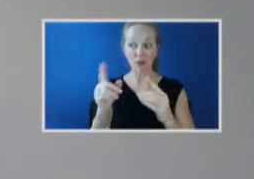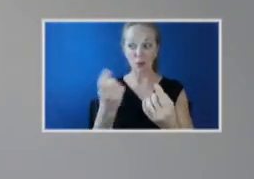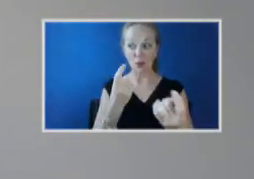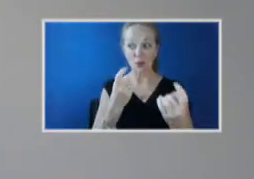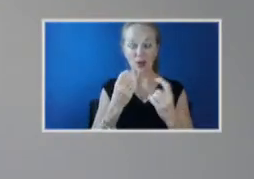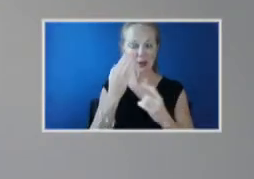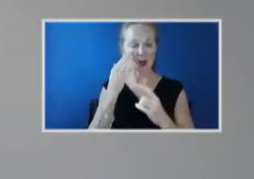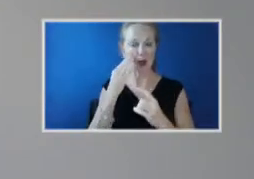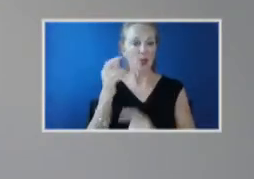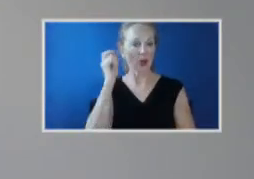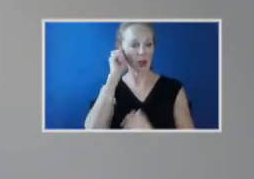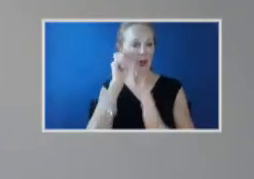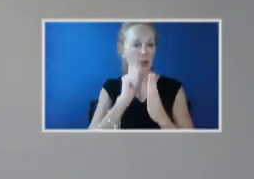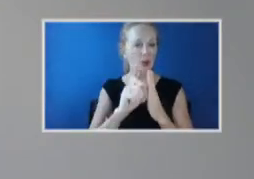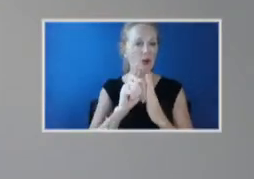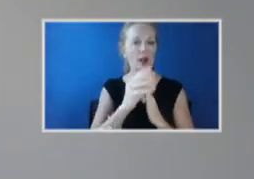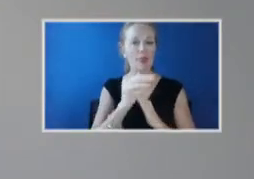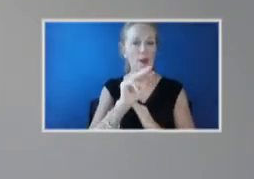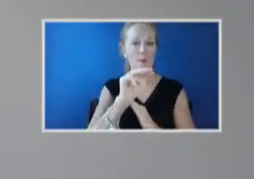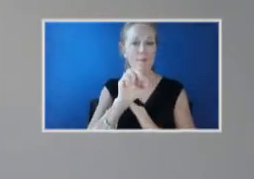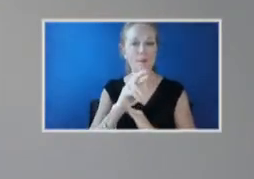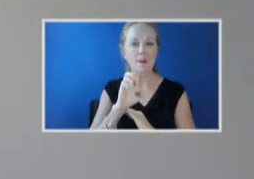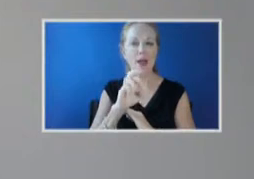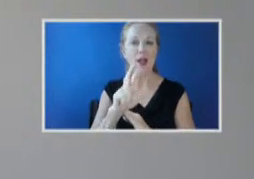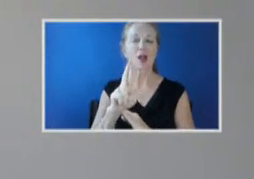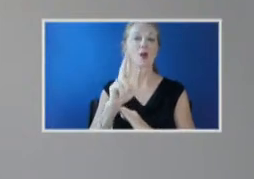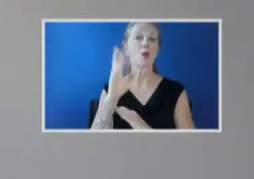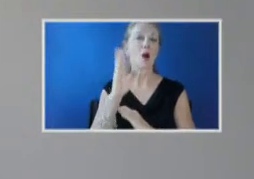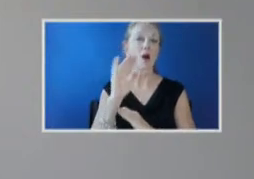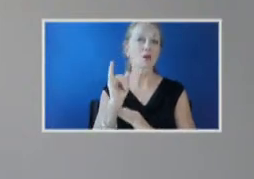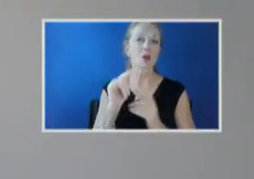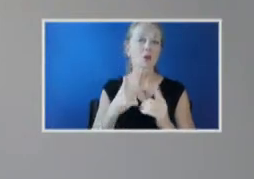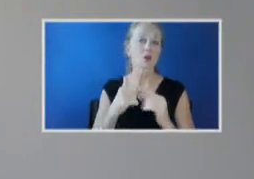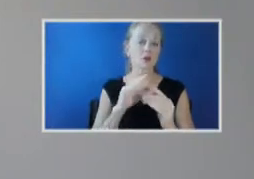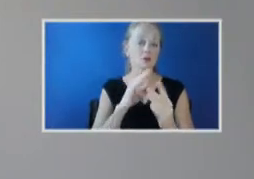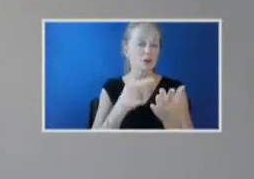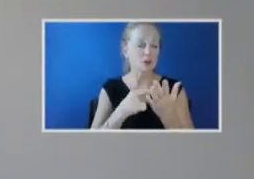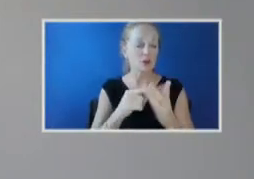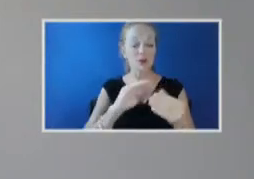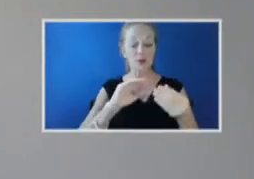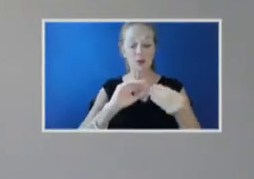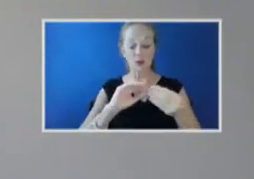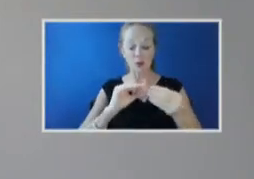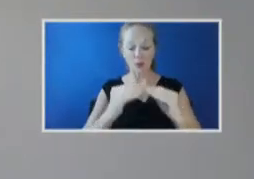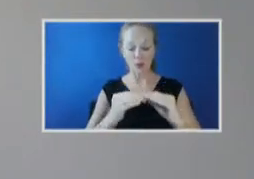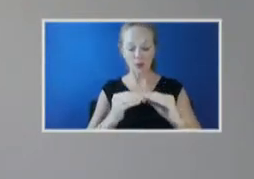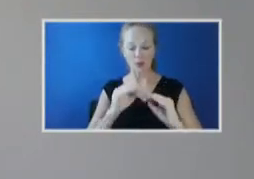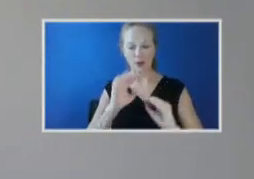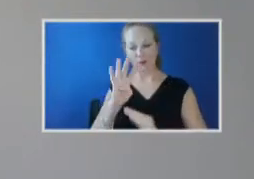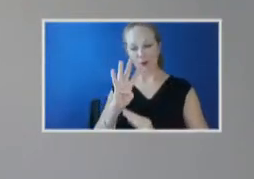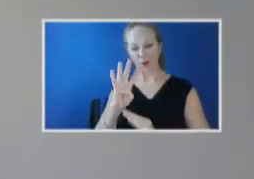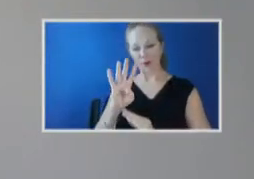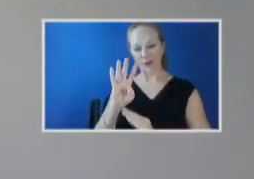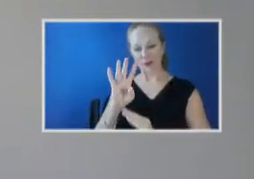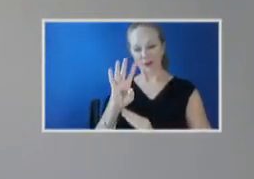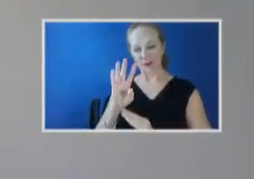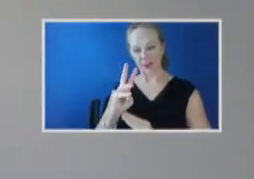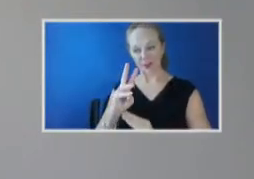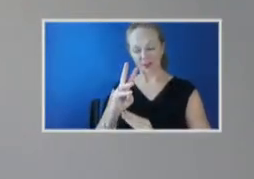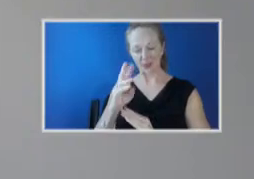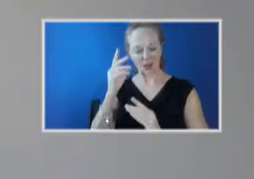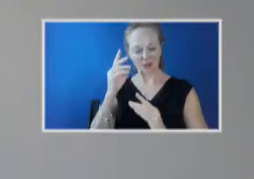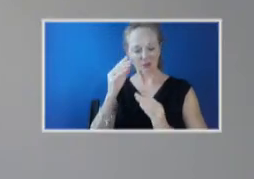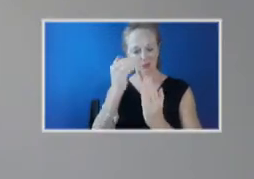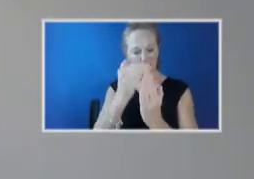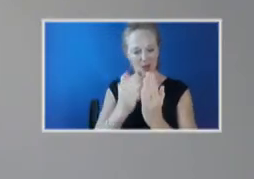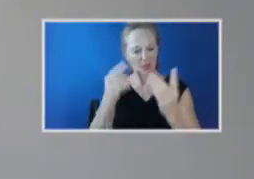will also note for you, but there was one item number 46 on your consent agenda that's been pulled